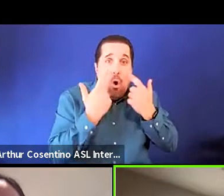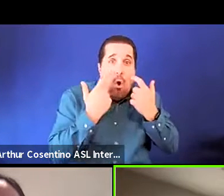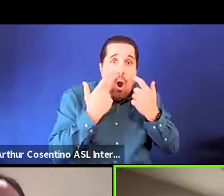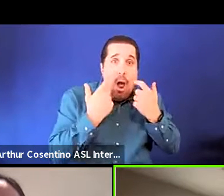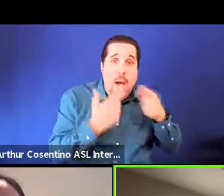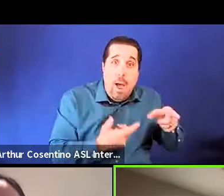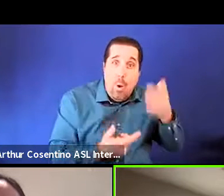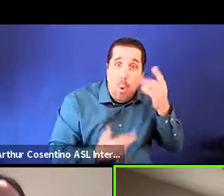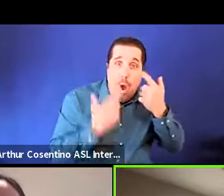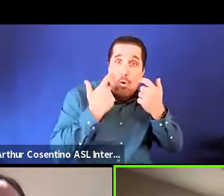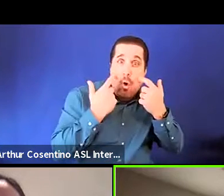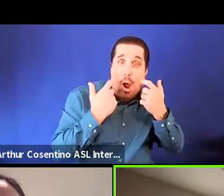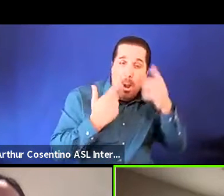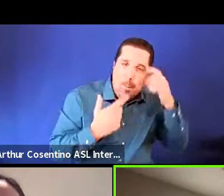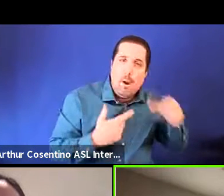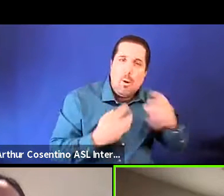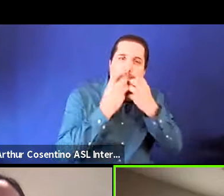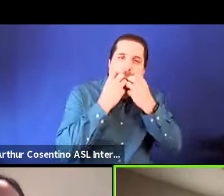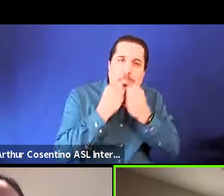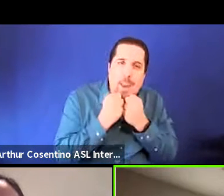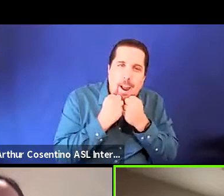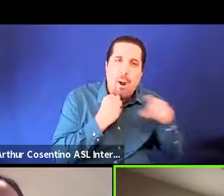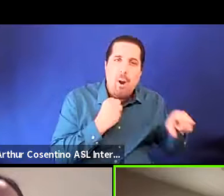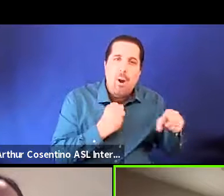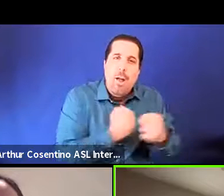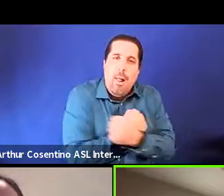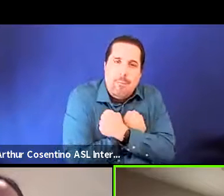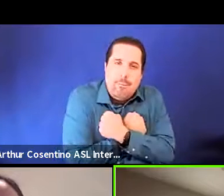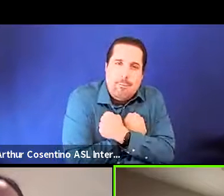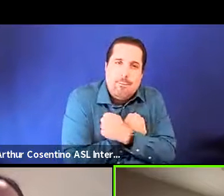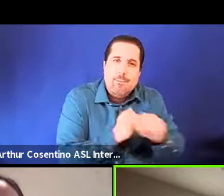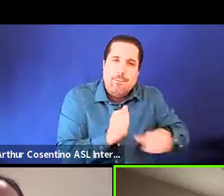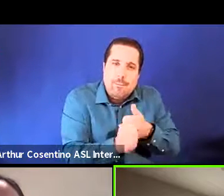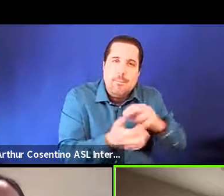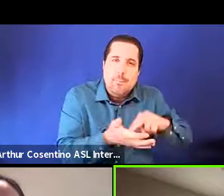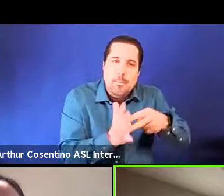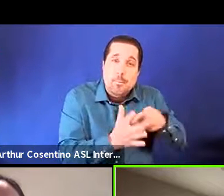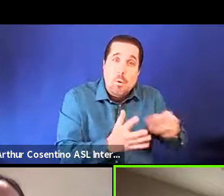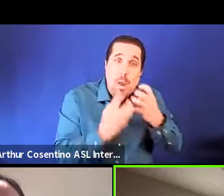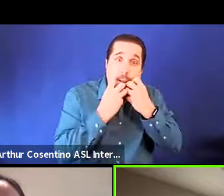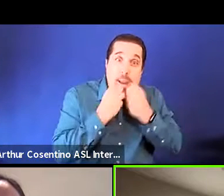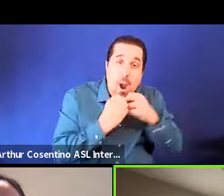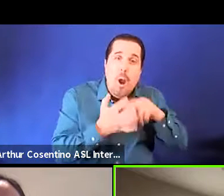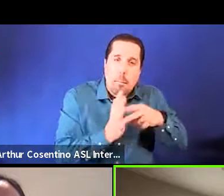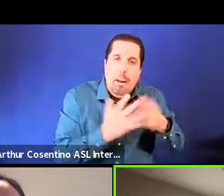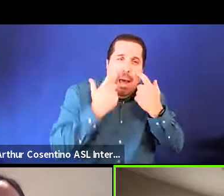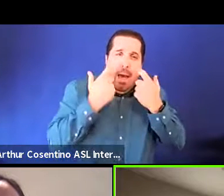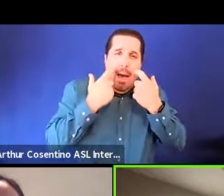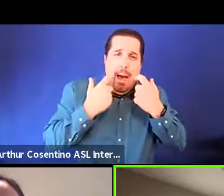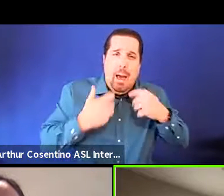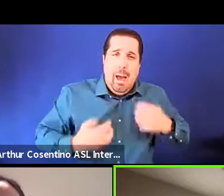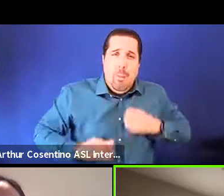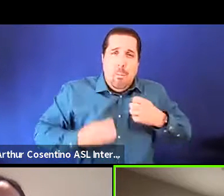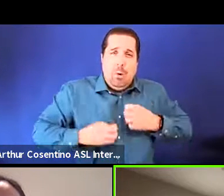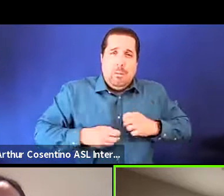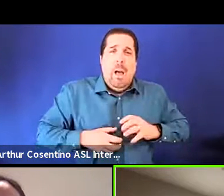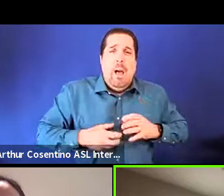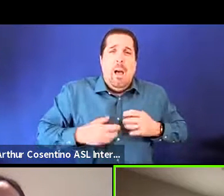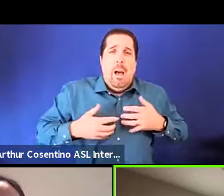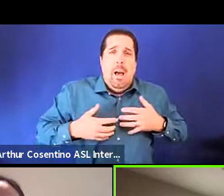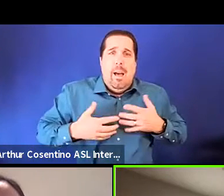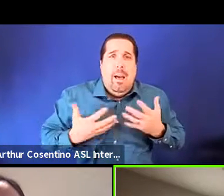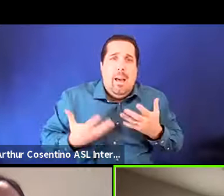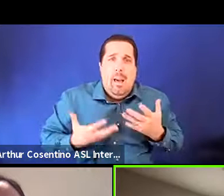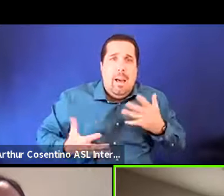you care, it means you love, and it means, and it's a good thing that you care. And he felt better, and just that alone brought me a lot of